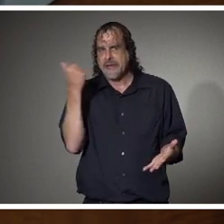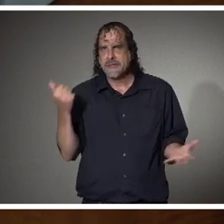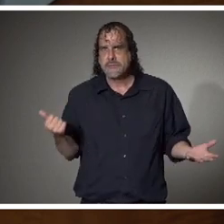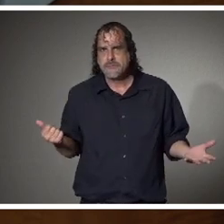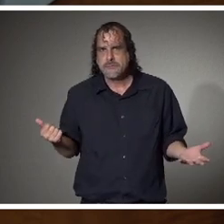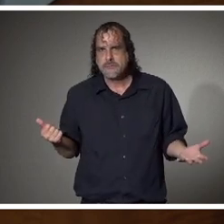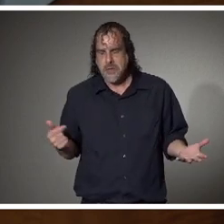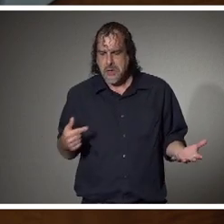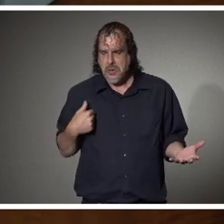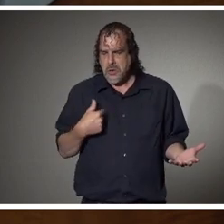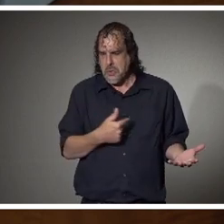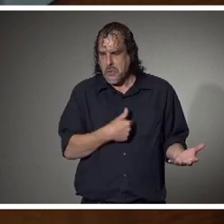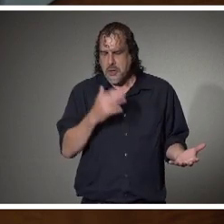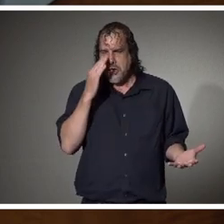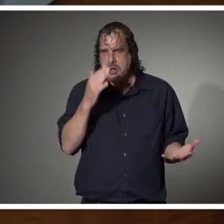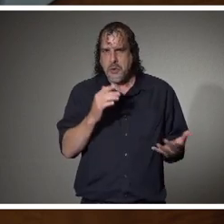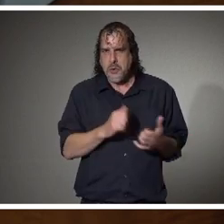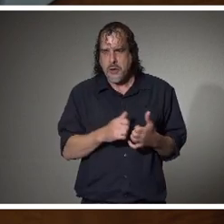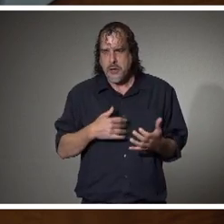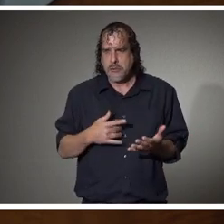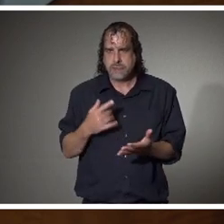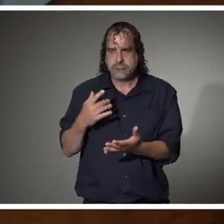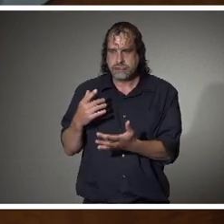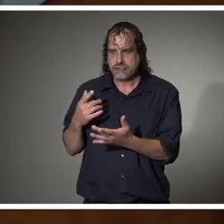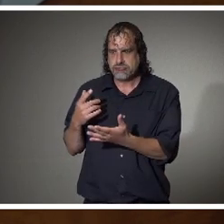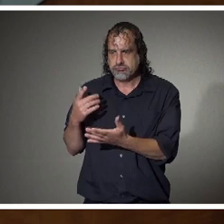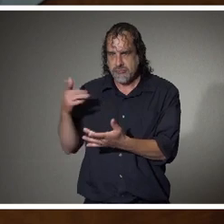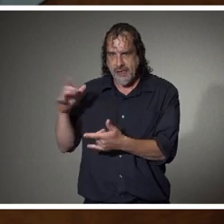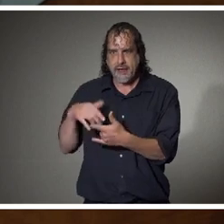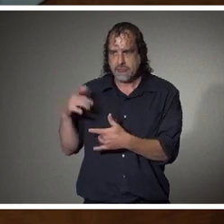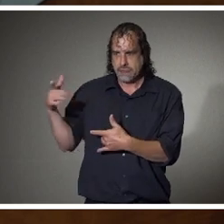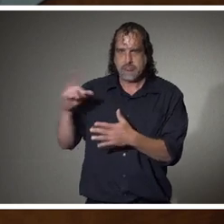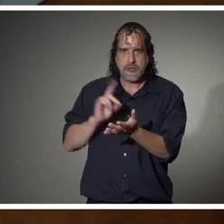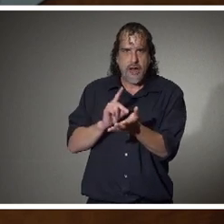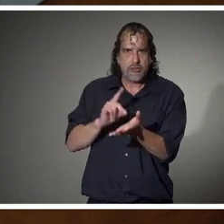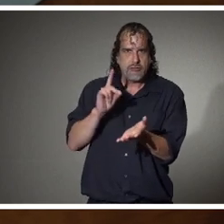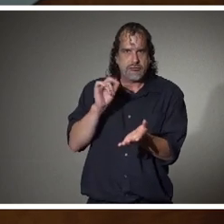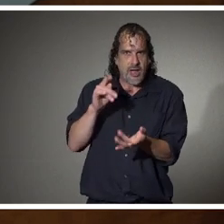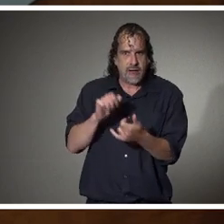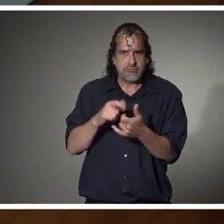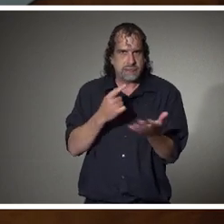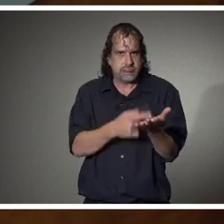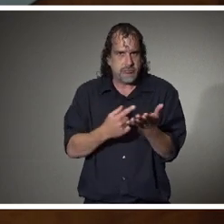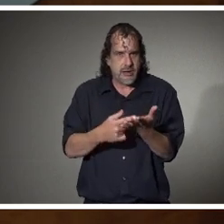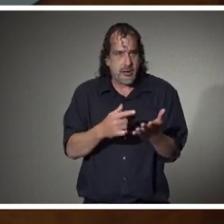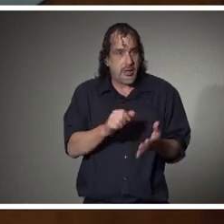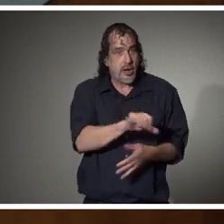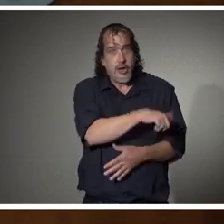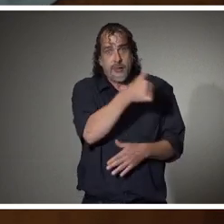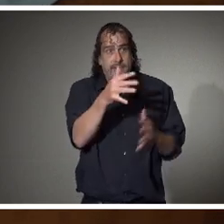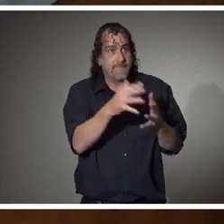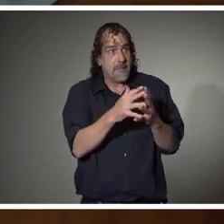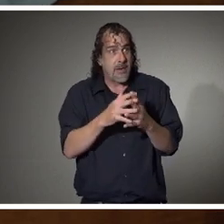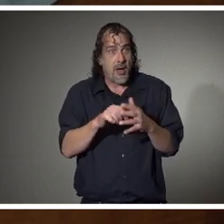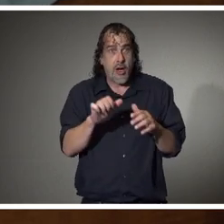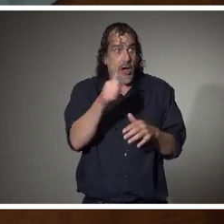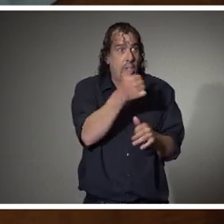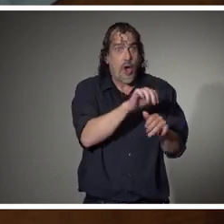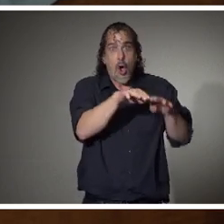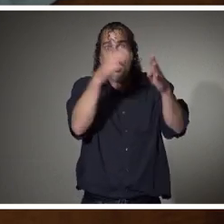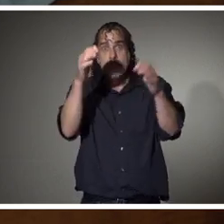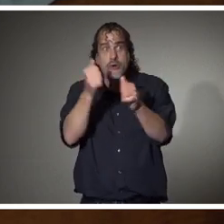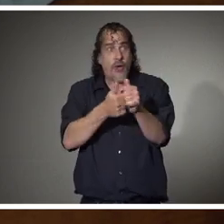deal with our public health officials. I don't think any league's going to be able to open until every state is